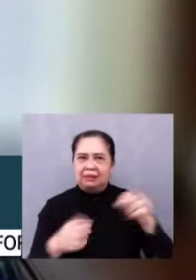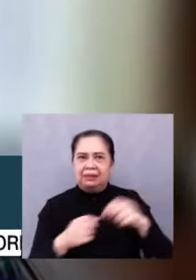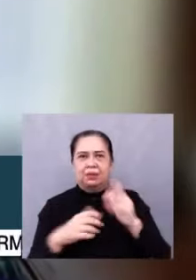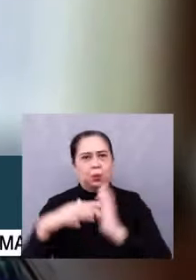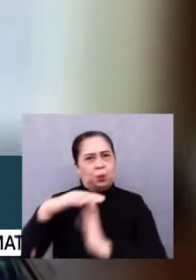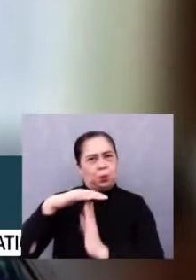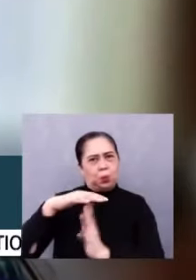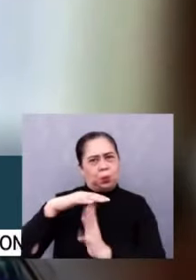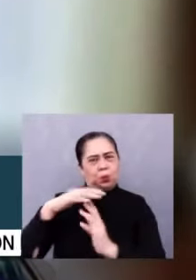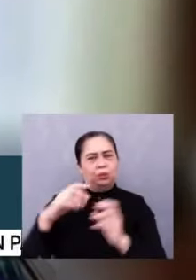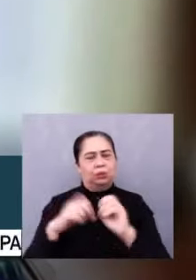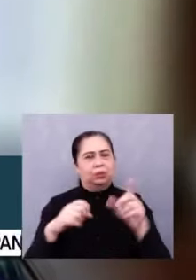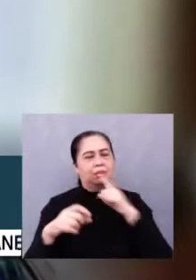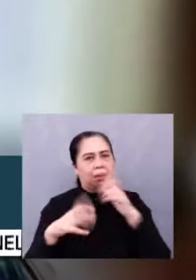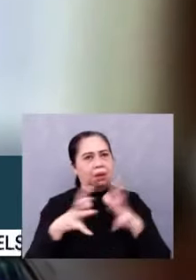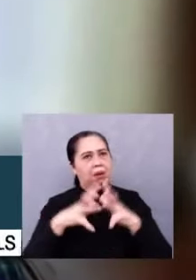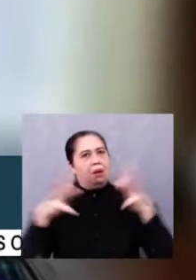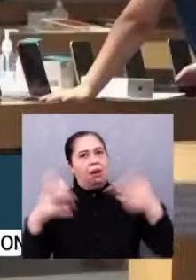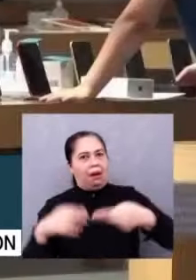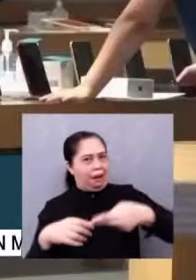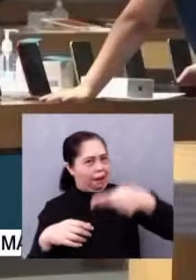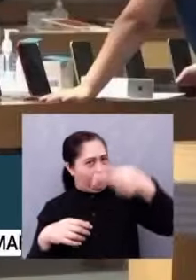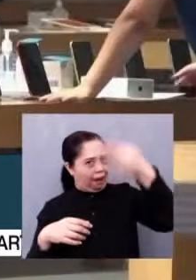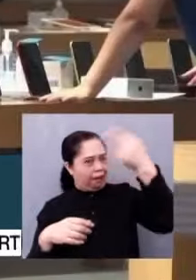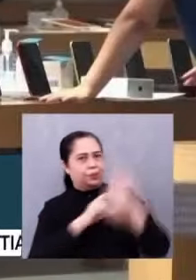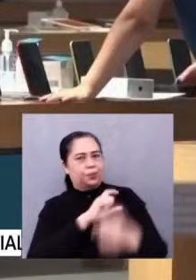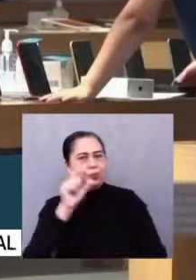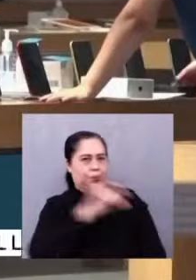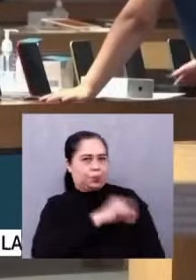also happens to be the highest in quality.